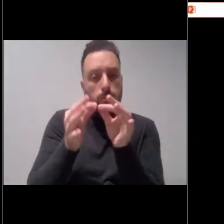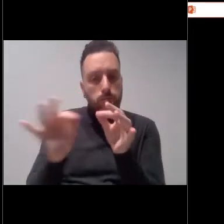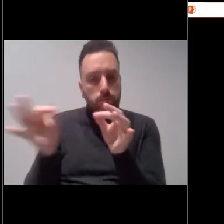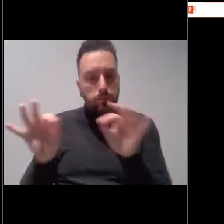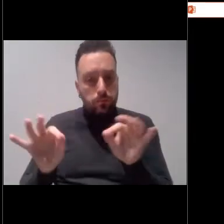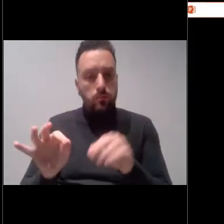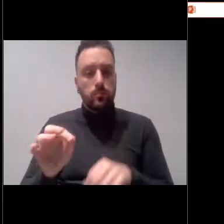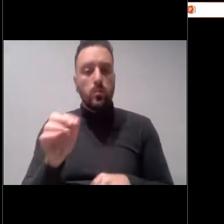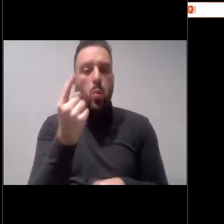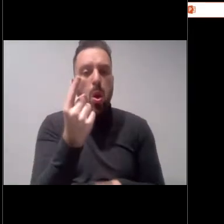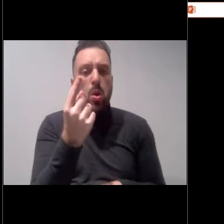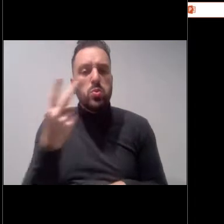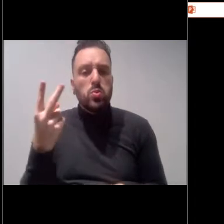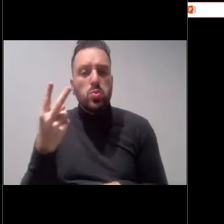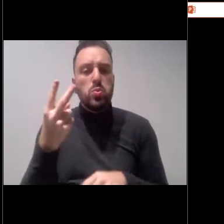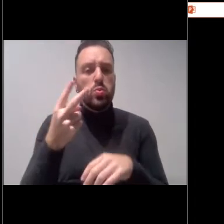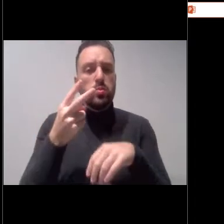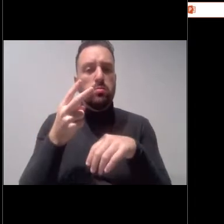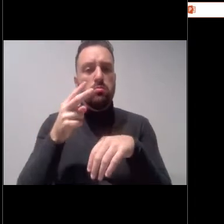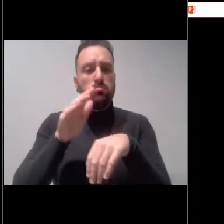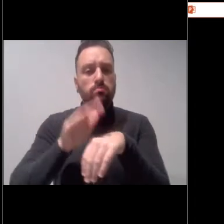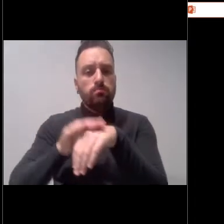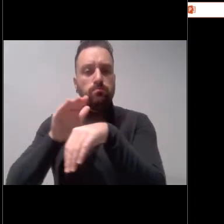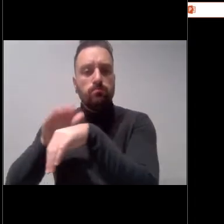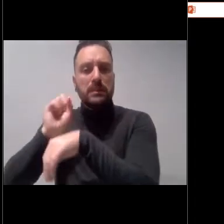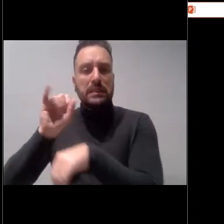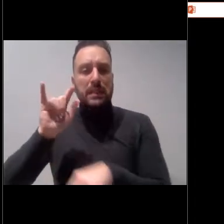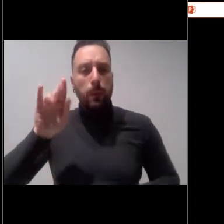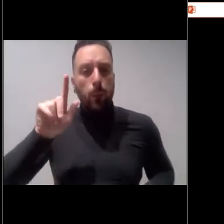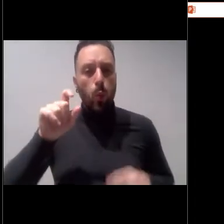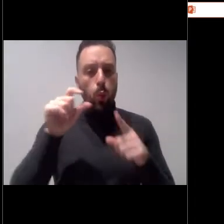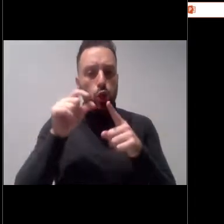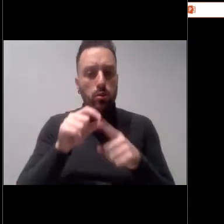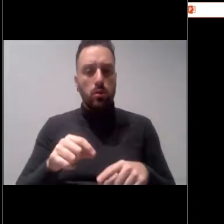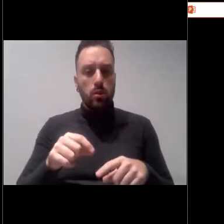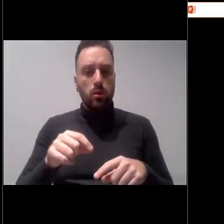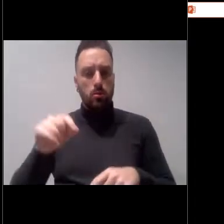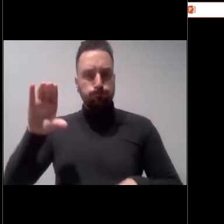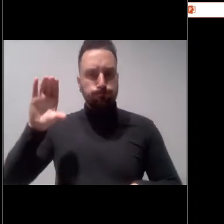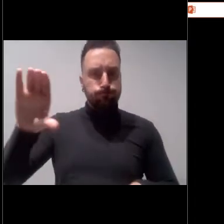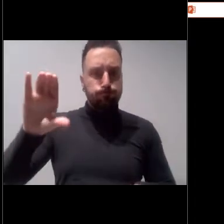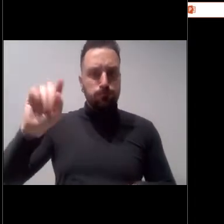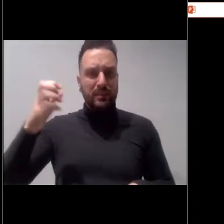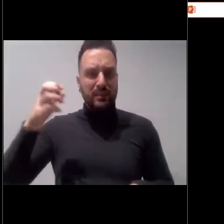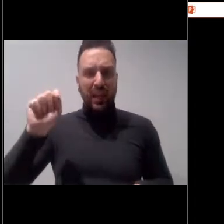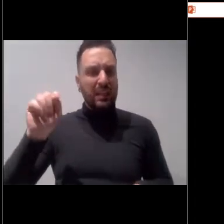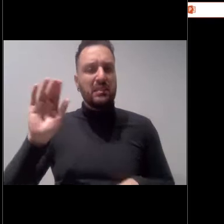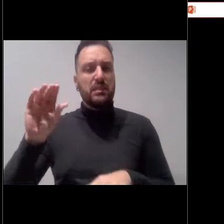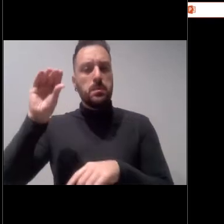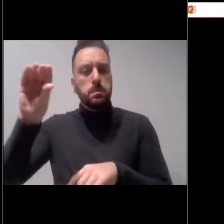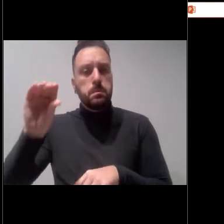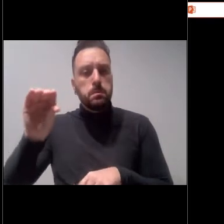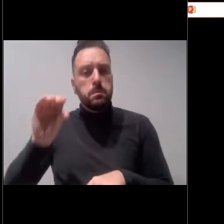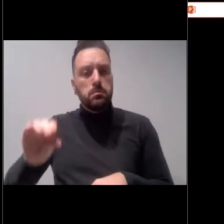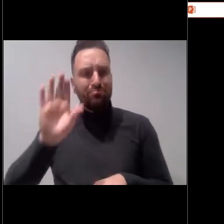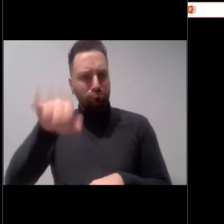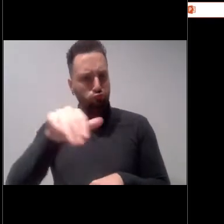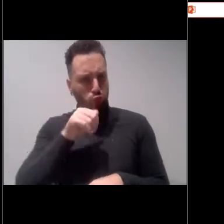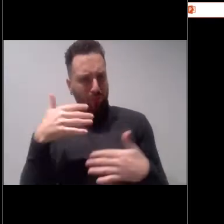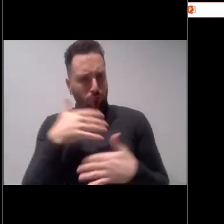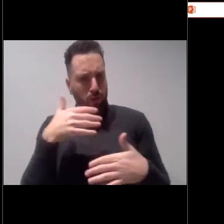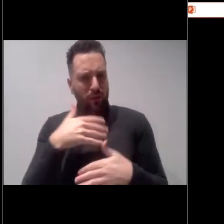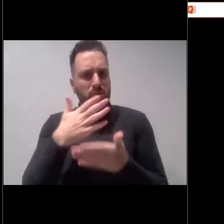one or two syllable words. We want to break up large amounts of text. Don't be afraid of white space on a page. And